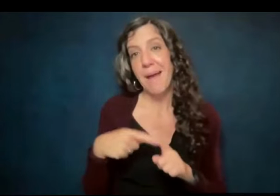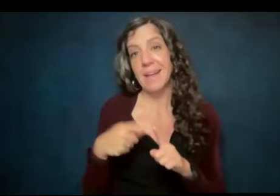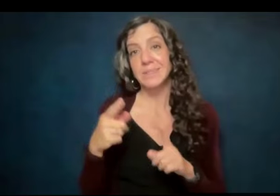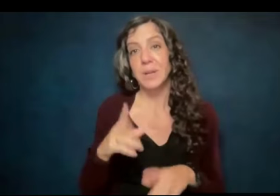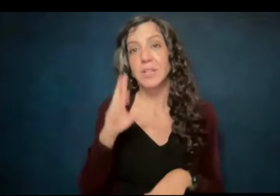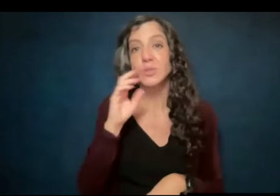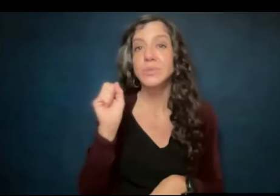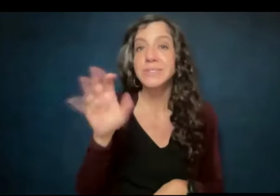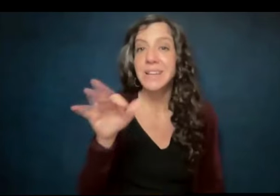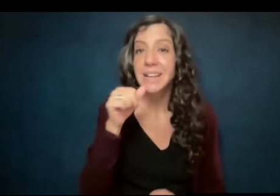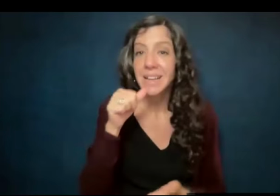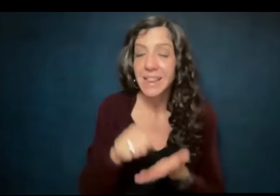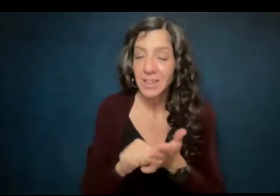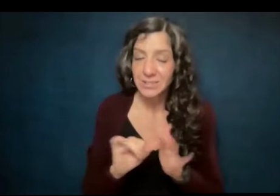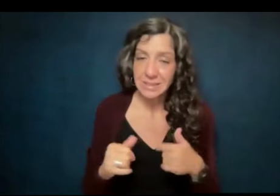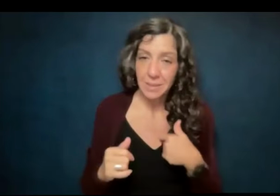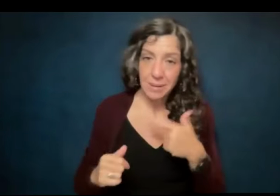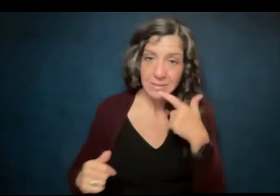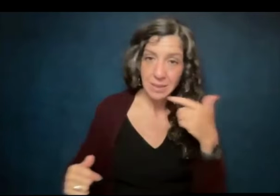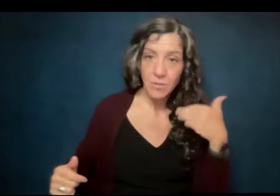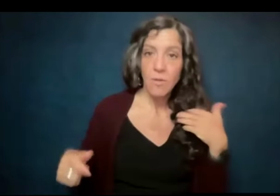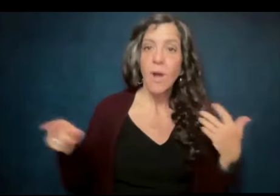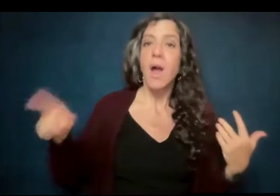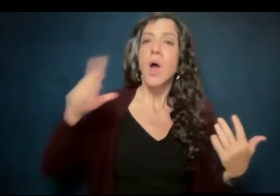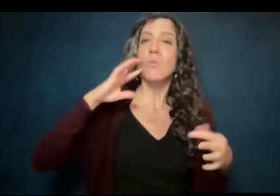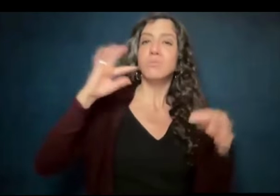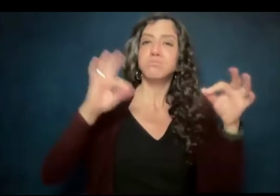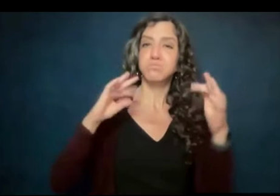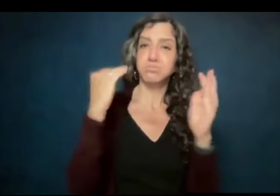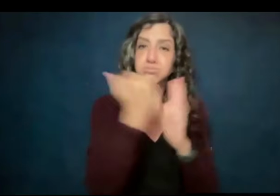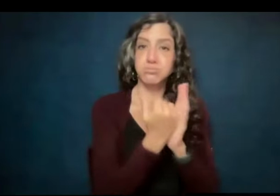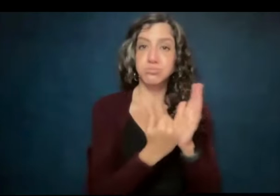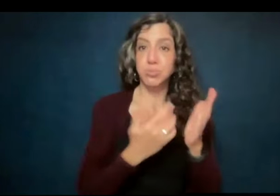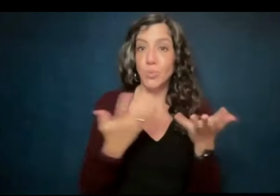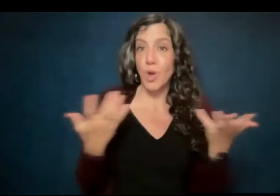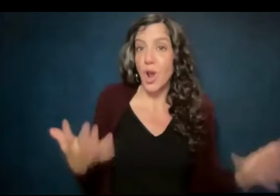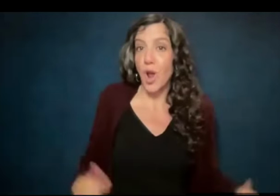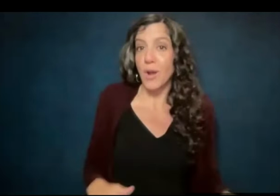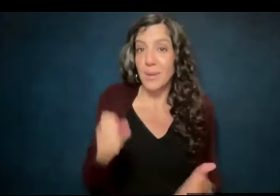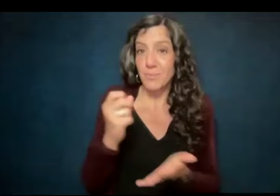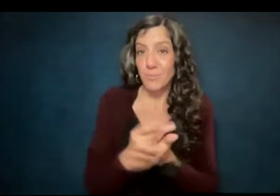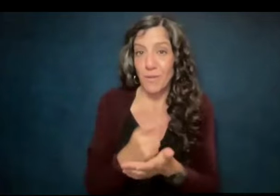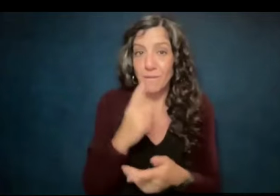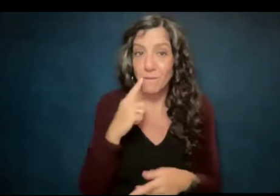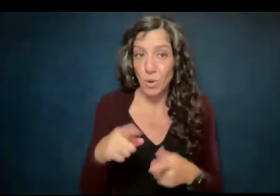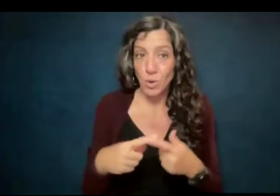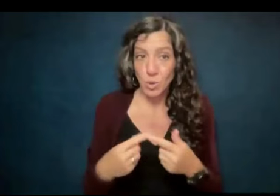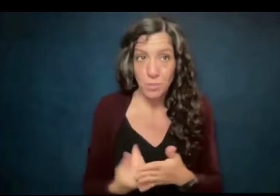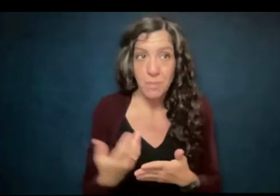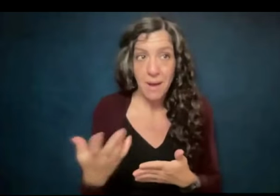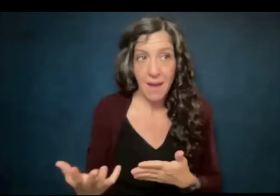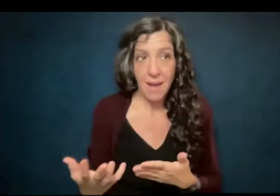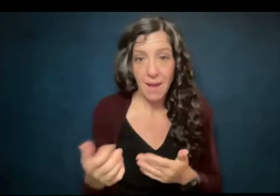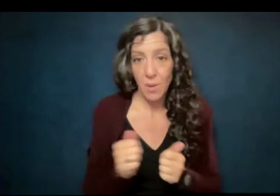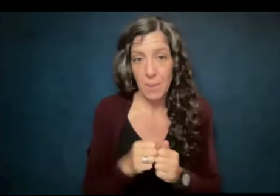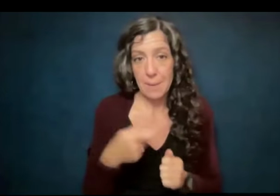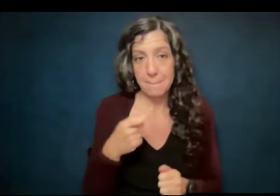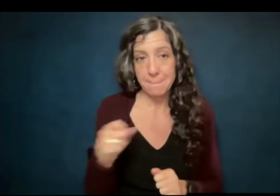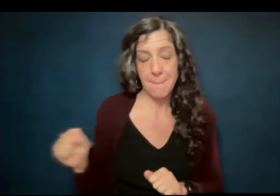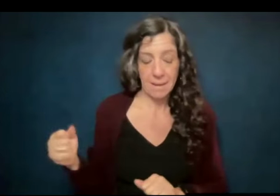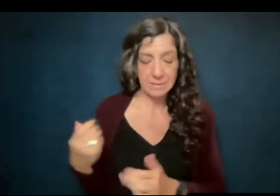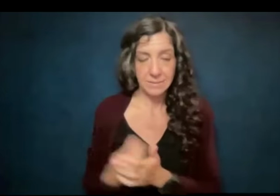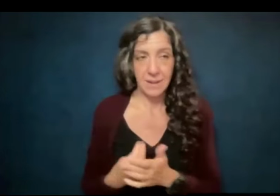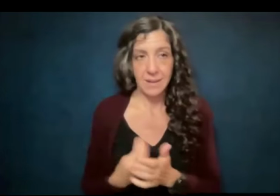indicated earlier, and it will outline the items that have been approved for you to purchase with your PASS